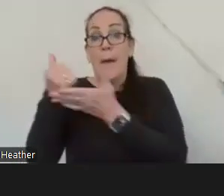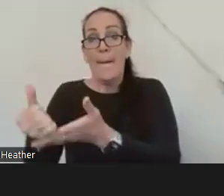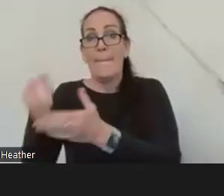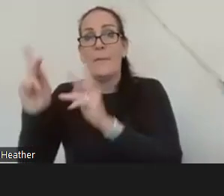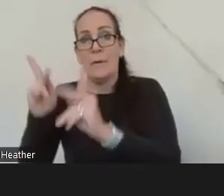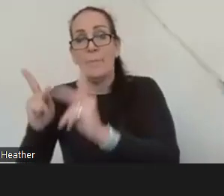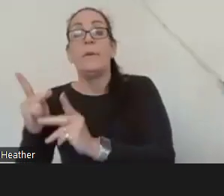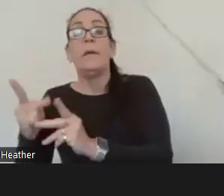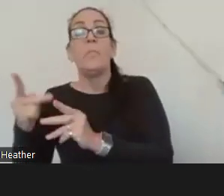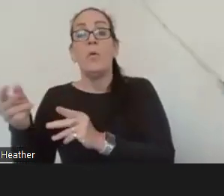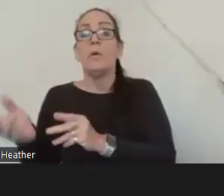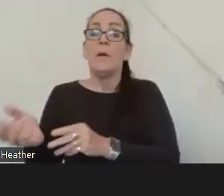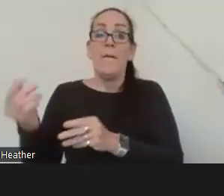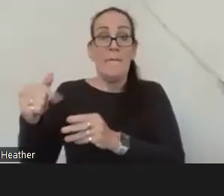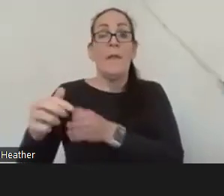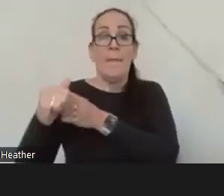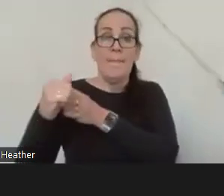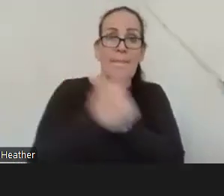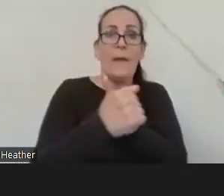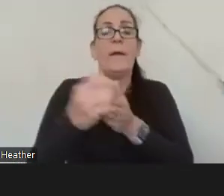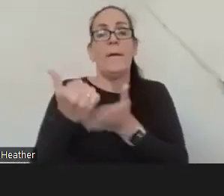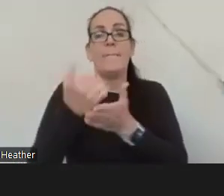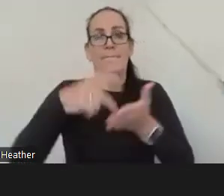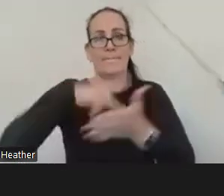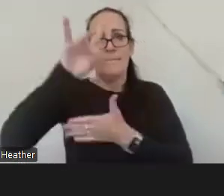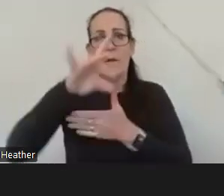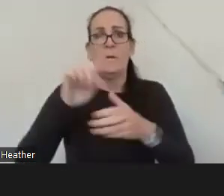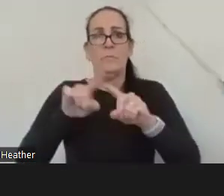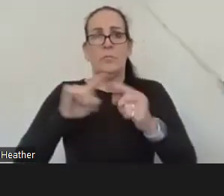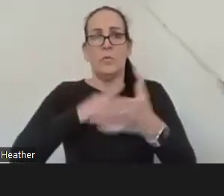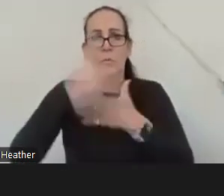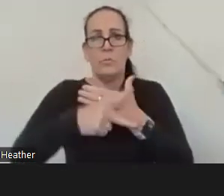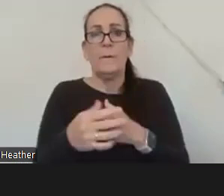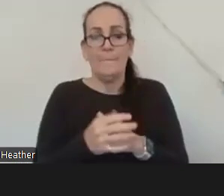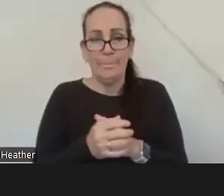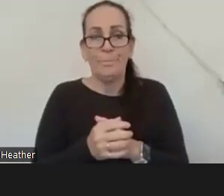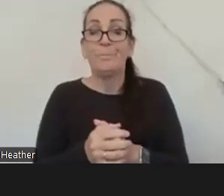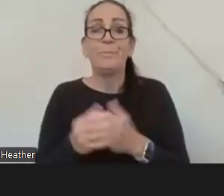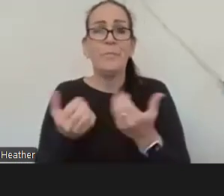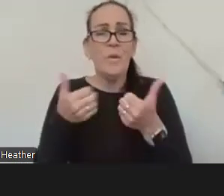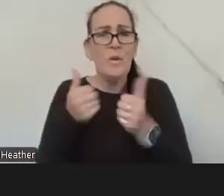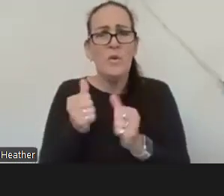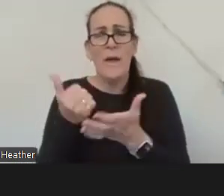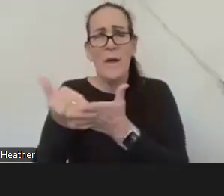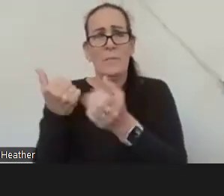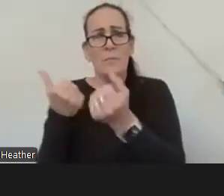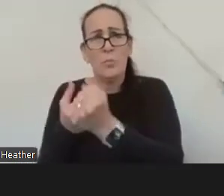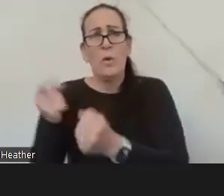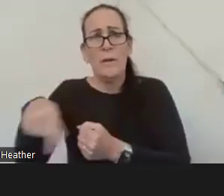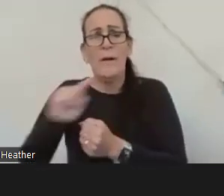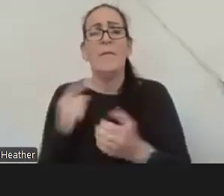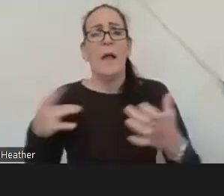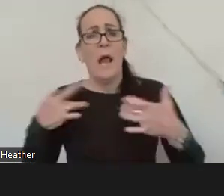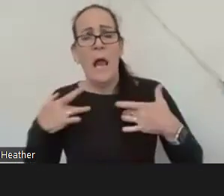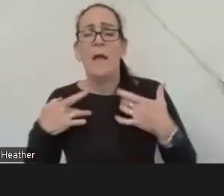So very good question. Trying to meet people where they are with their distress is really challenging. This is not meant to be a 3 a.m.